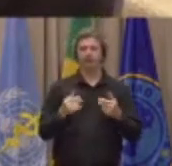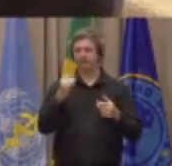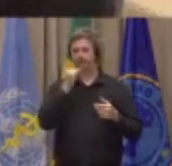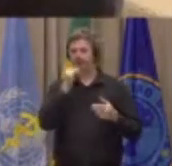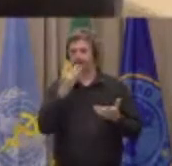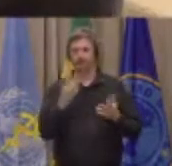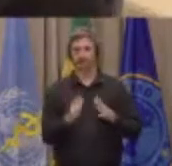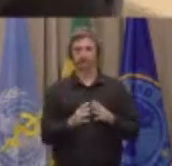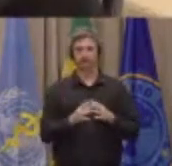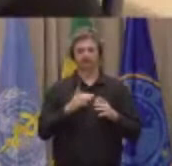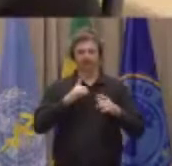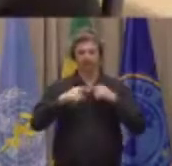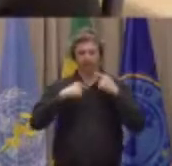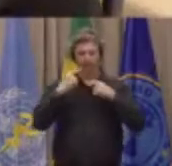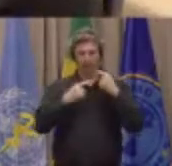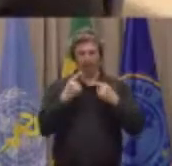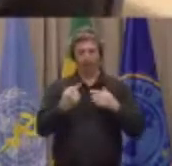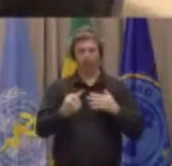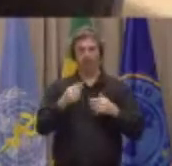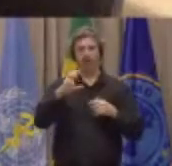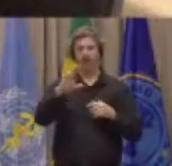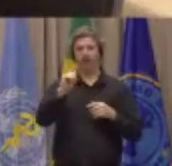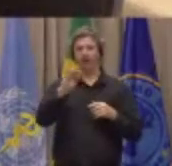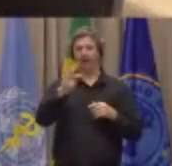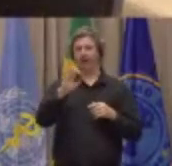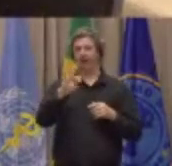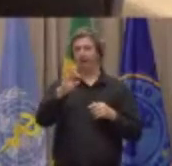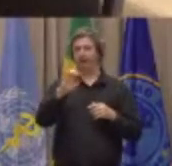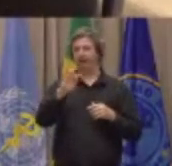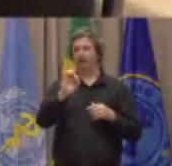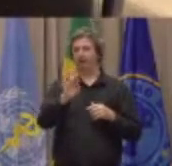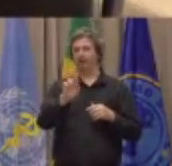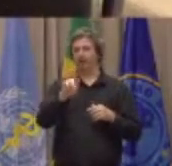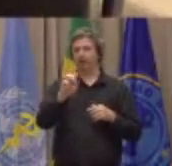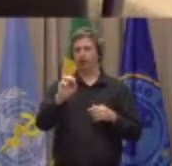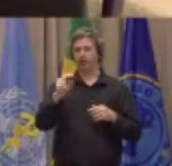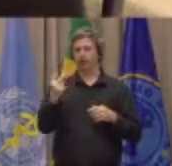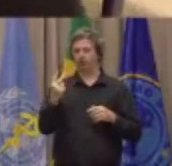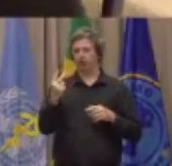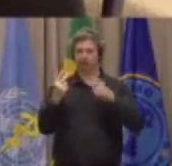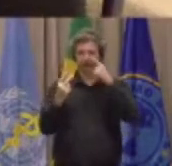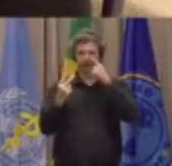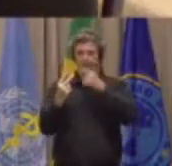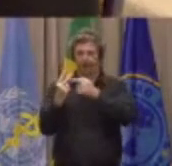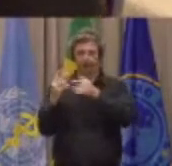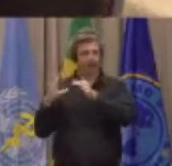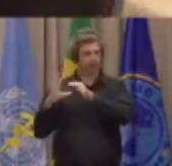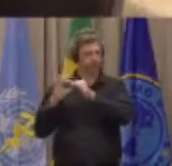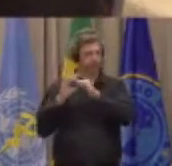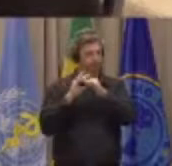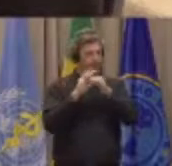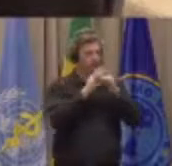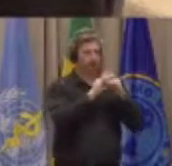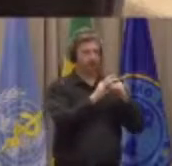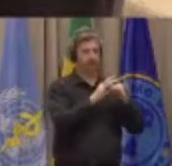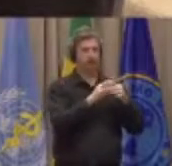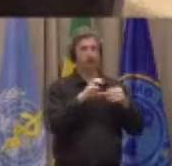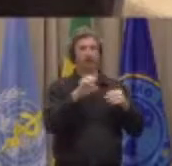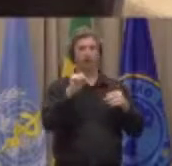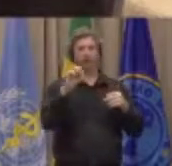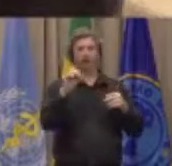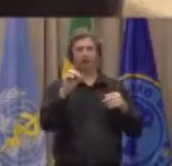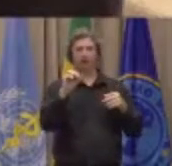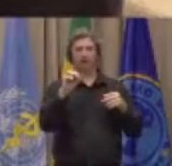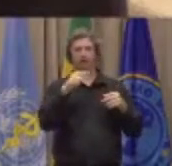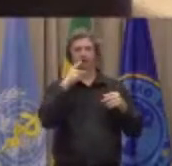have a situation if I have doubt I got the threshold